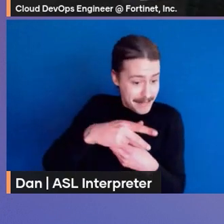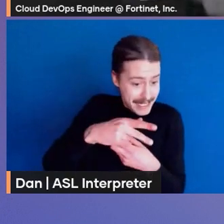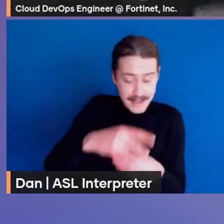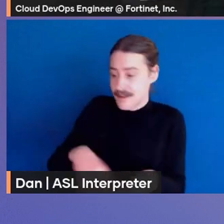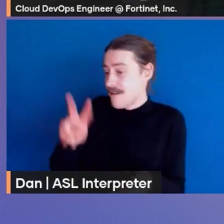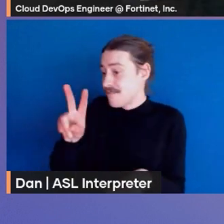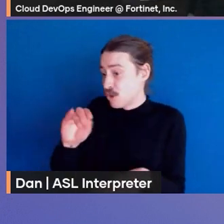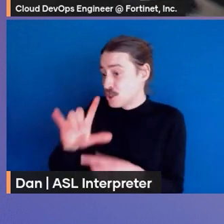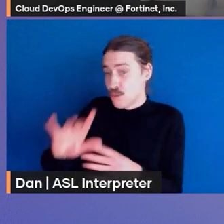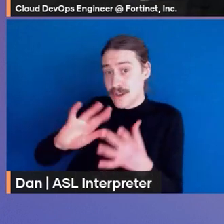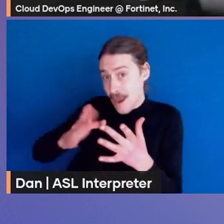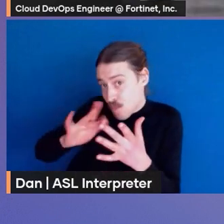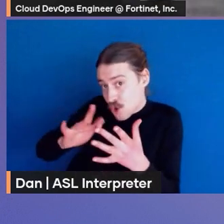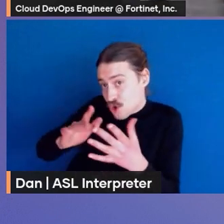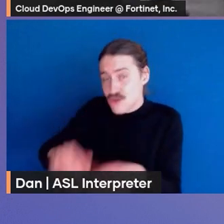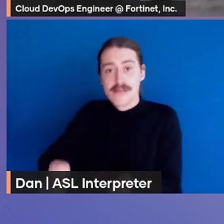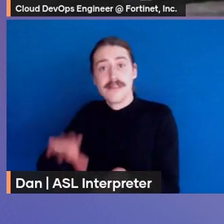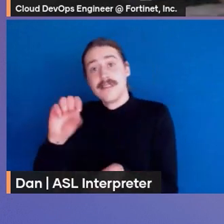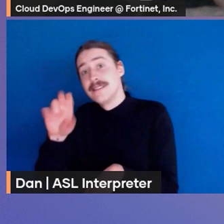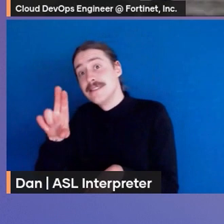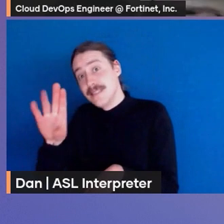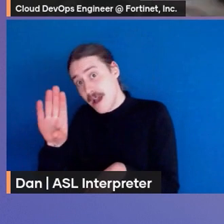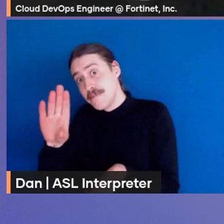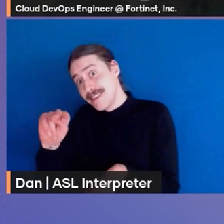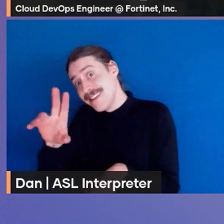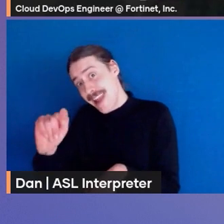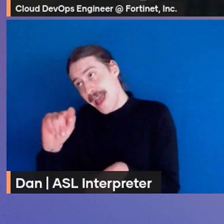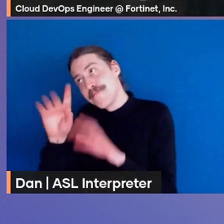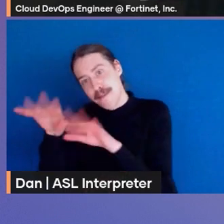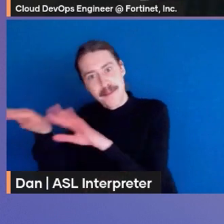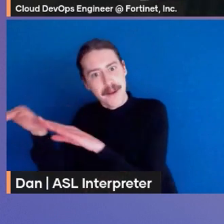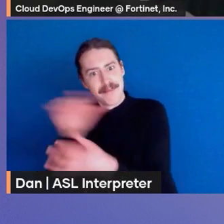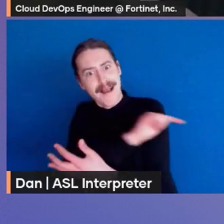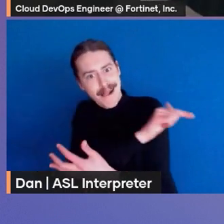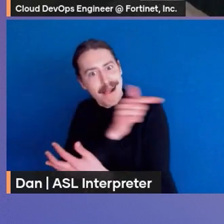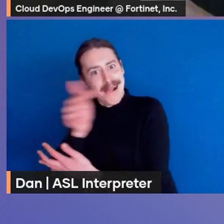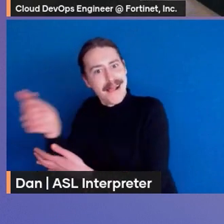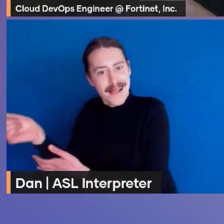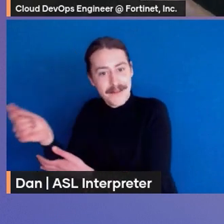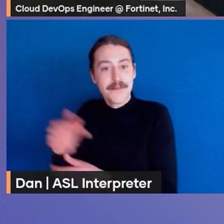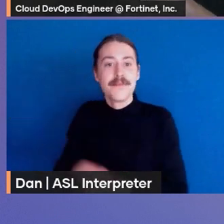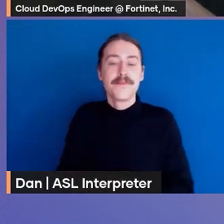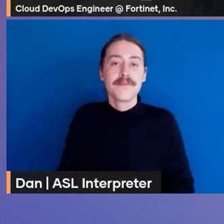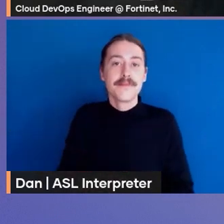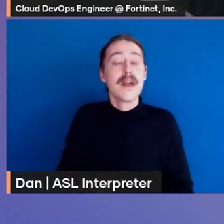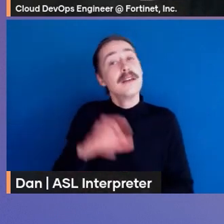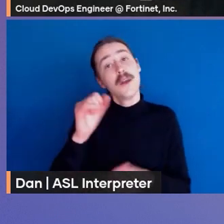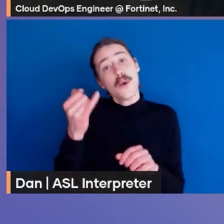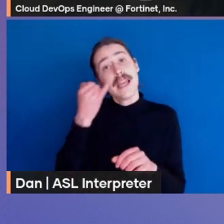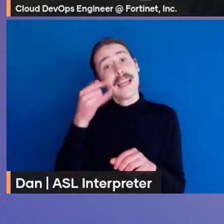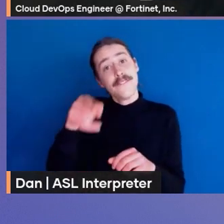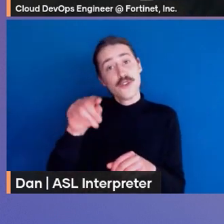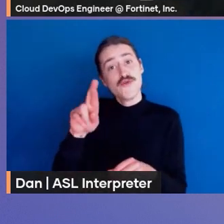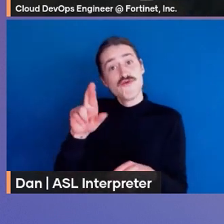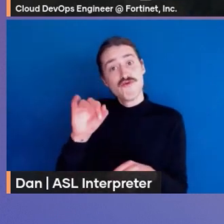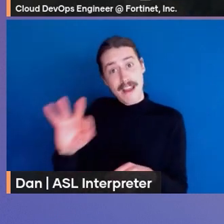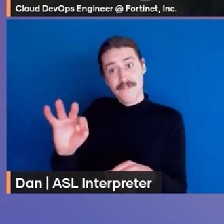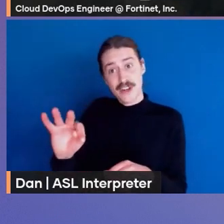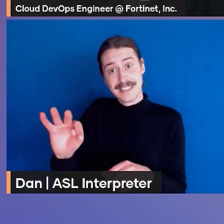networks, subnets, on and on and on. And if you reference those things that had to have been